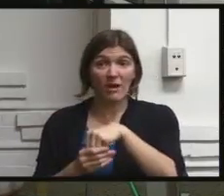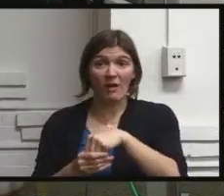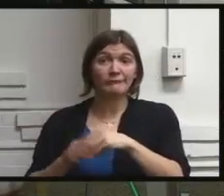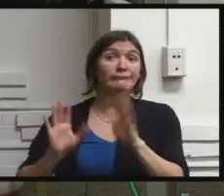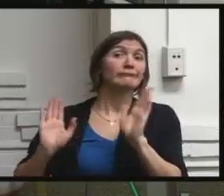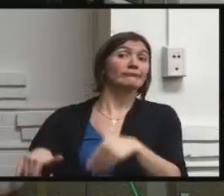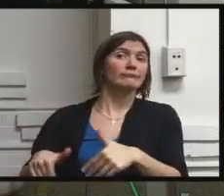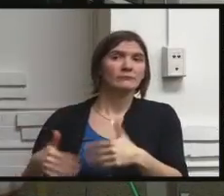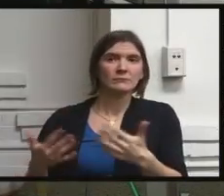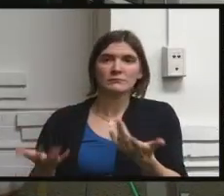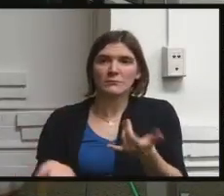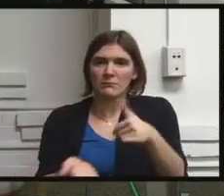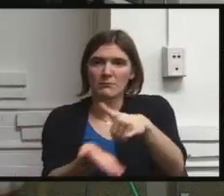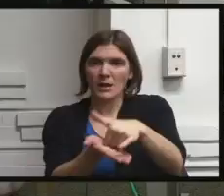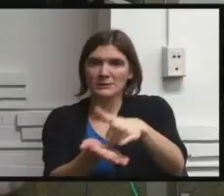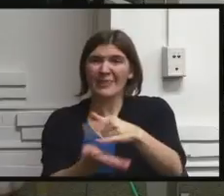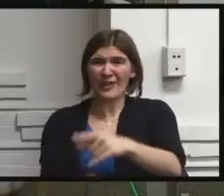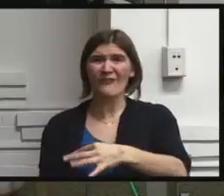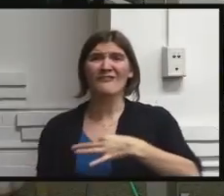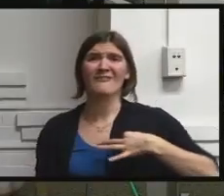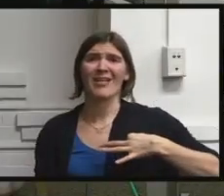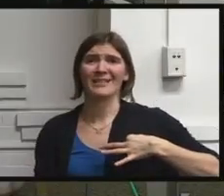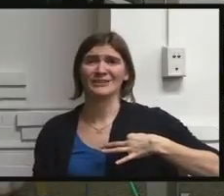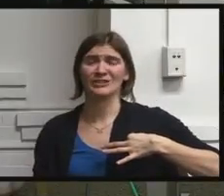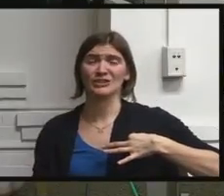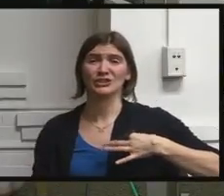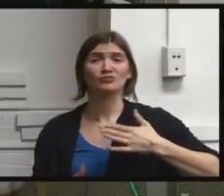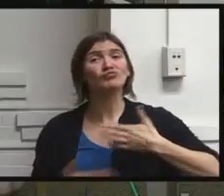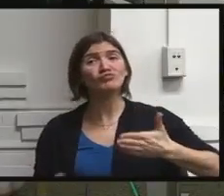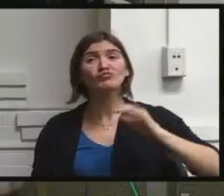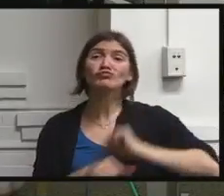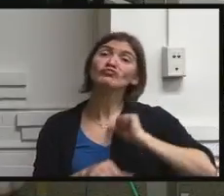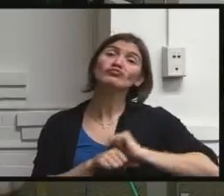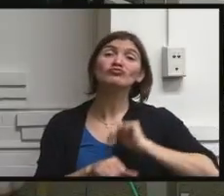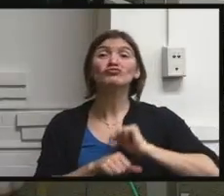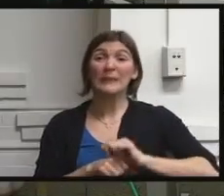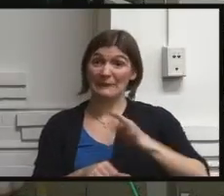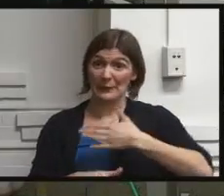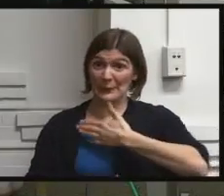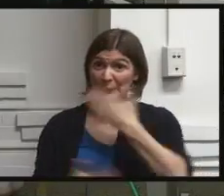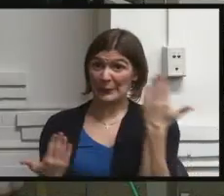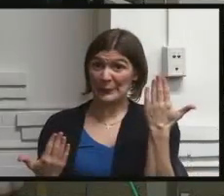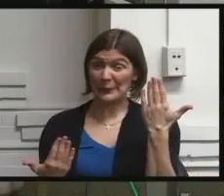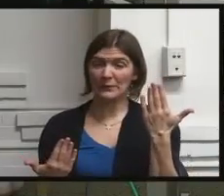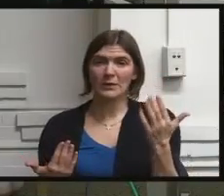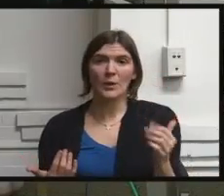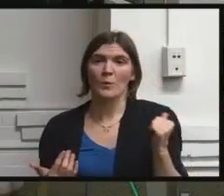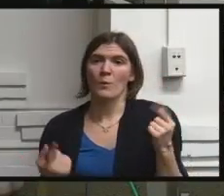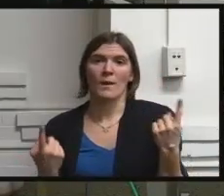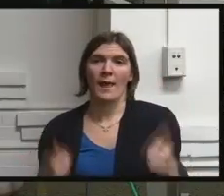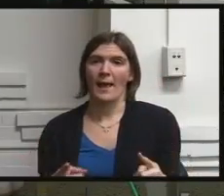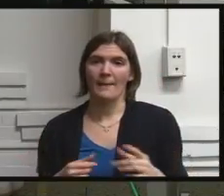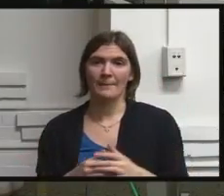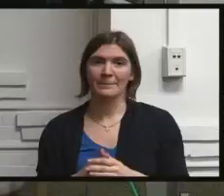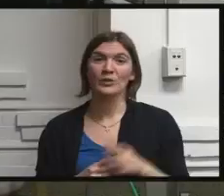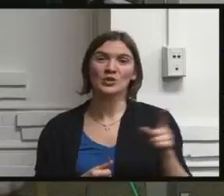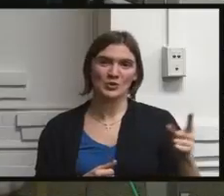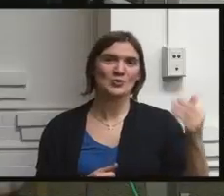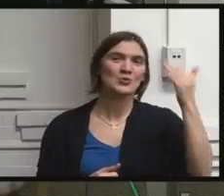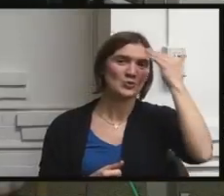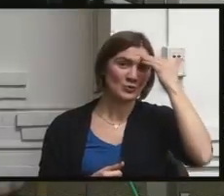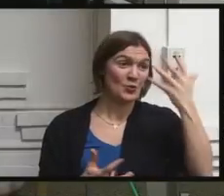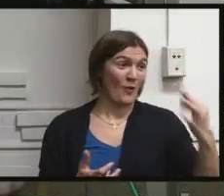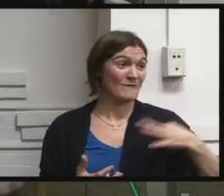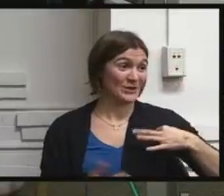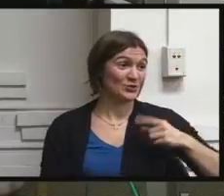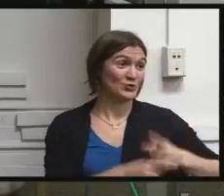work, it's volunteer work, a lot of things don't get done. And you know that you're looking for